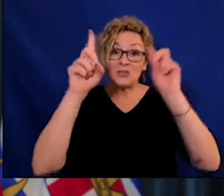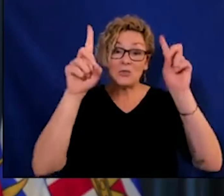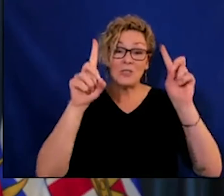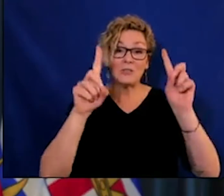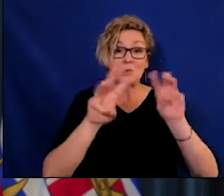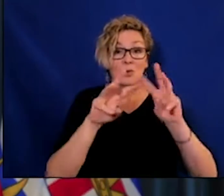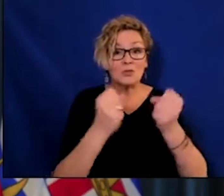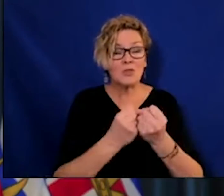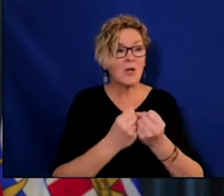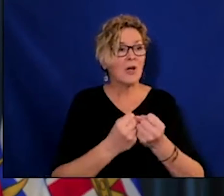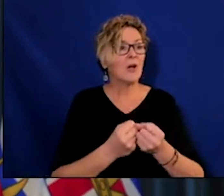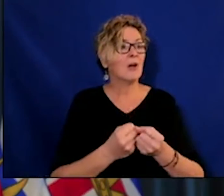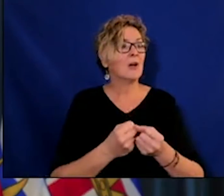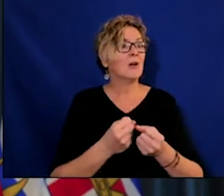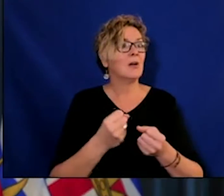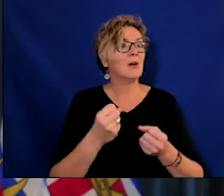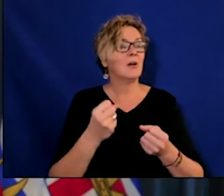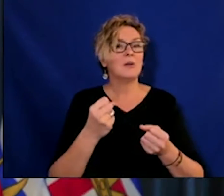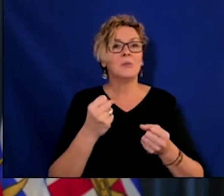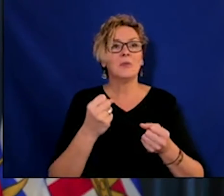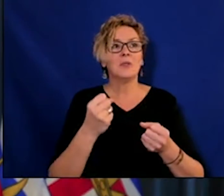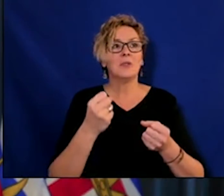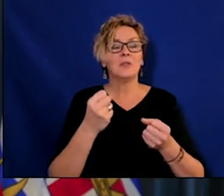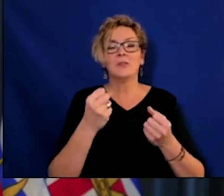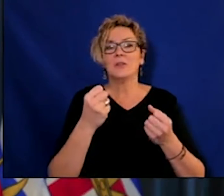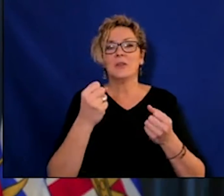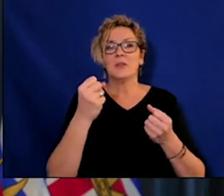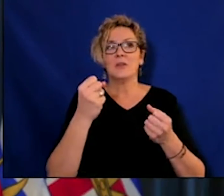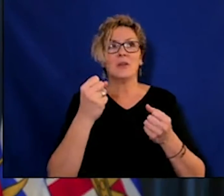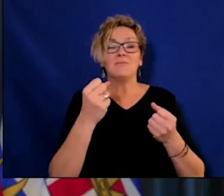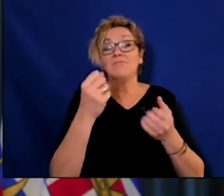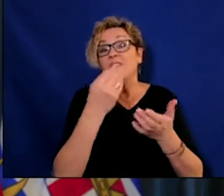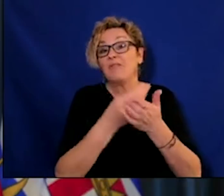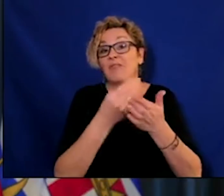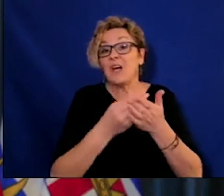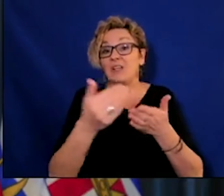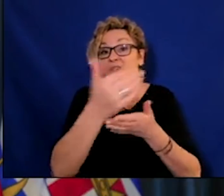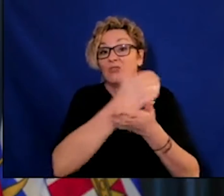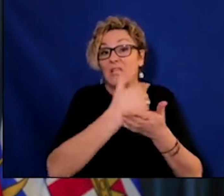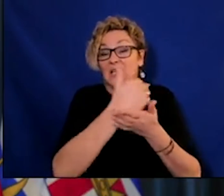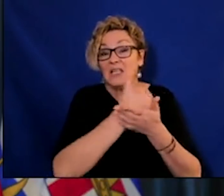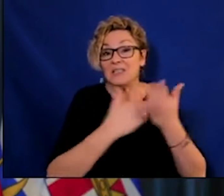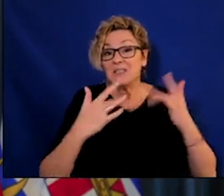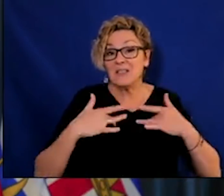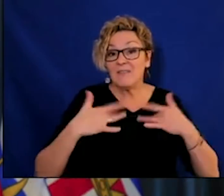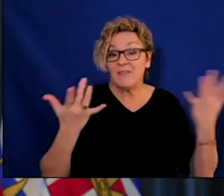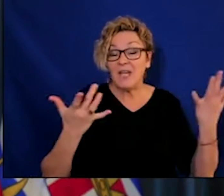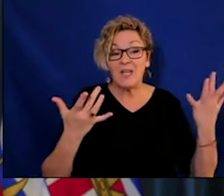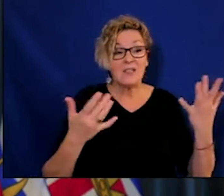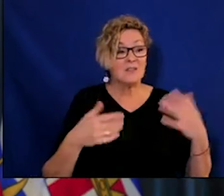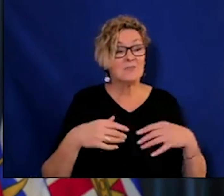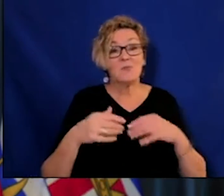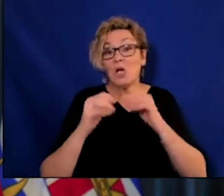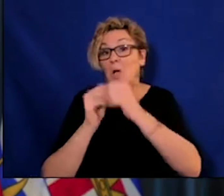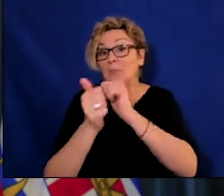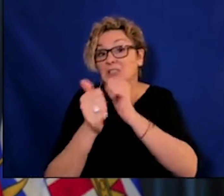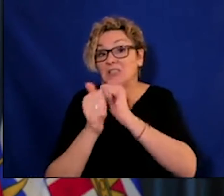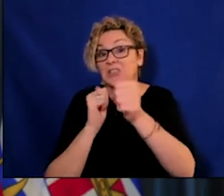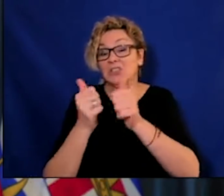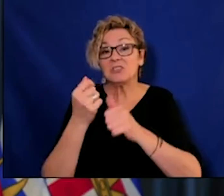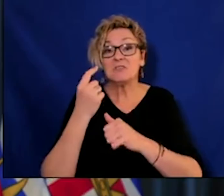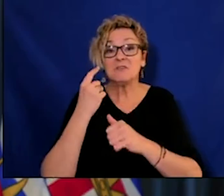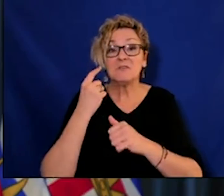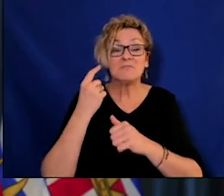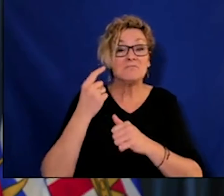school or post-secondary educational institution, auction, fundraising benefit, contest, competition, quiz, game, rally,